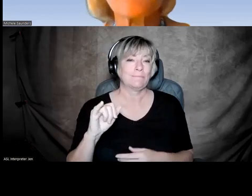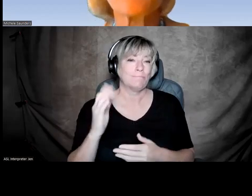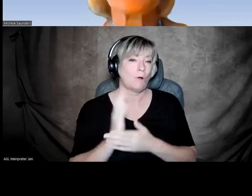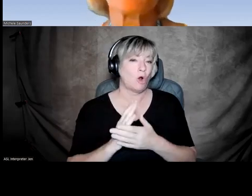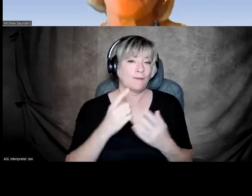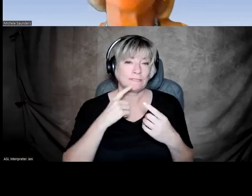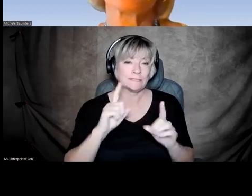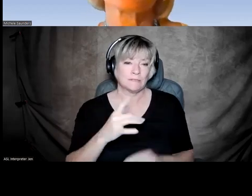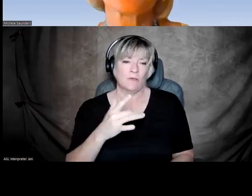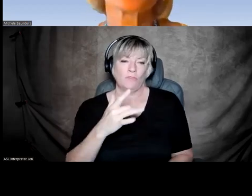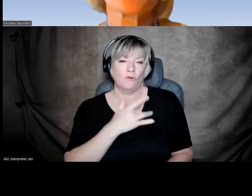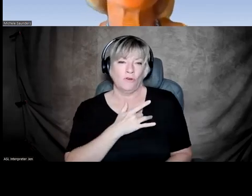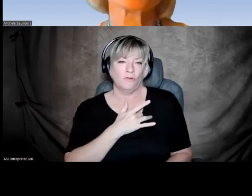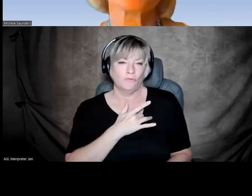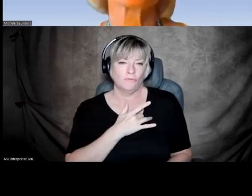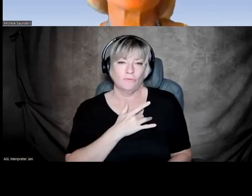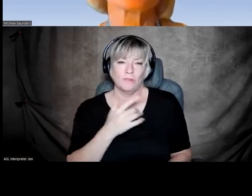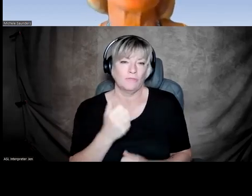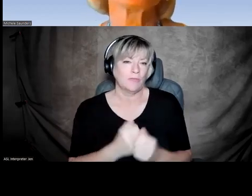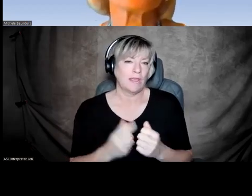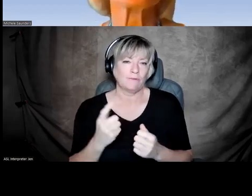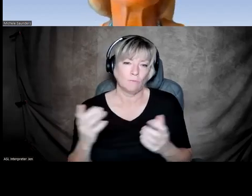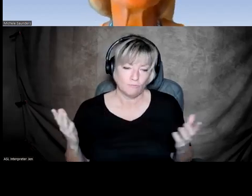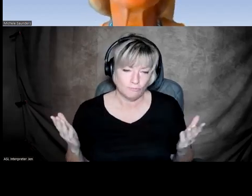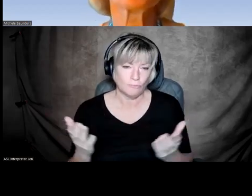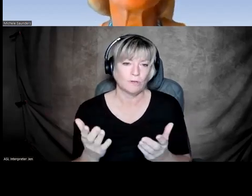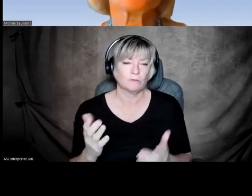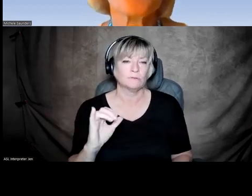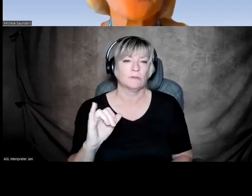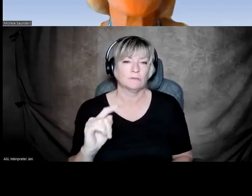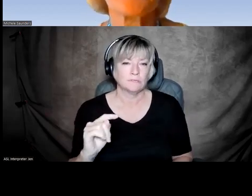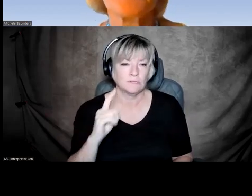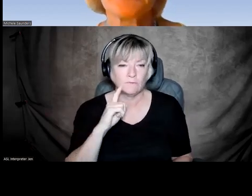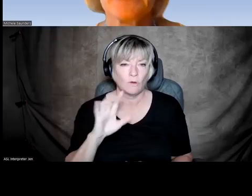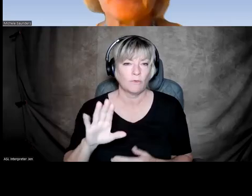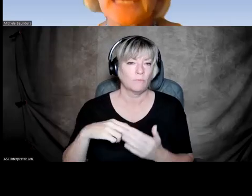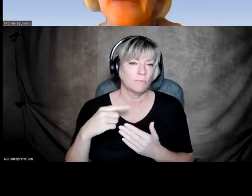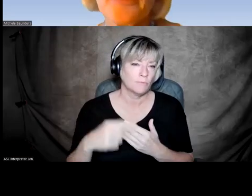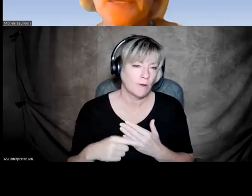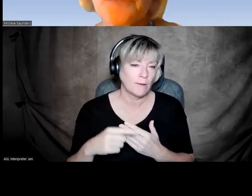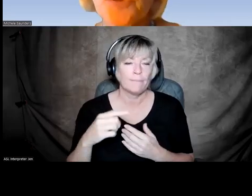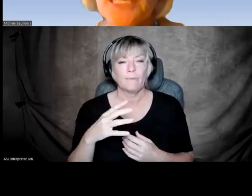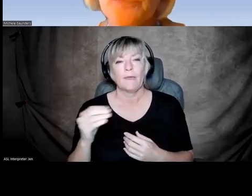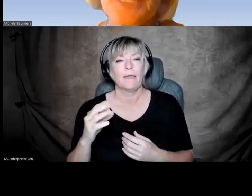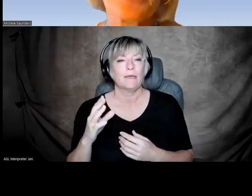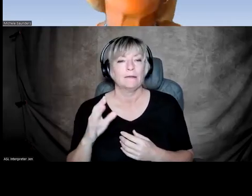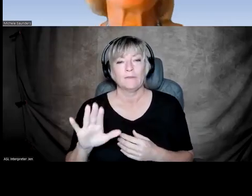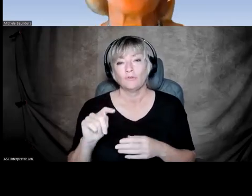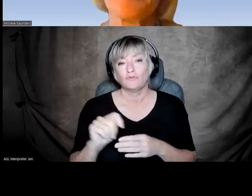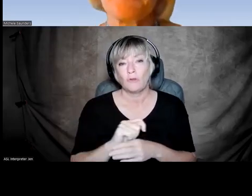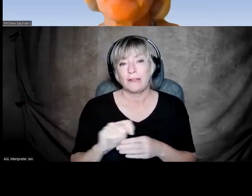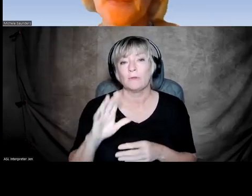that everybody brings to CIT, to their program, and to the aspect of training within